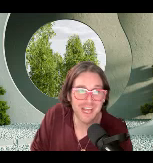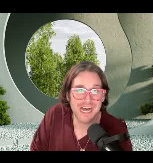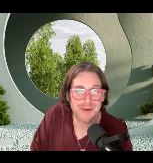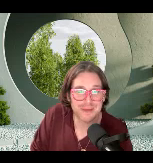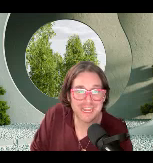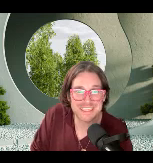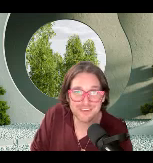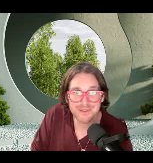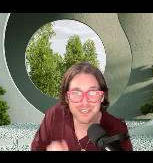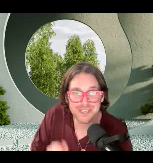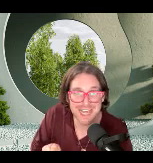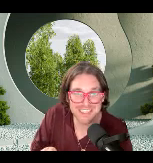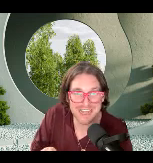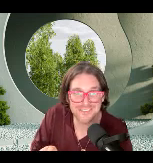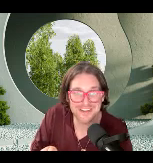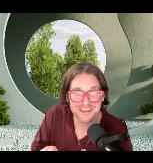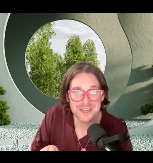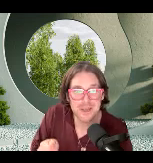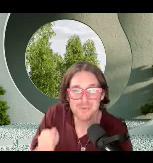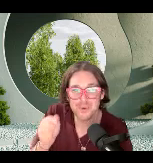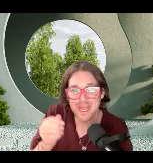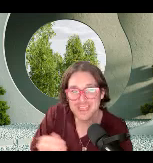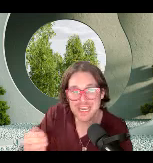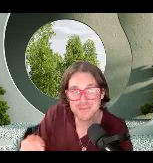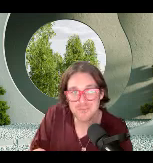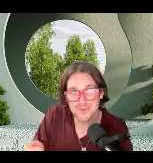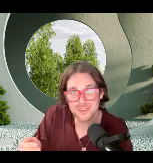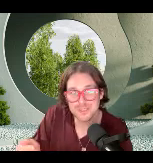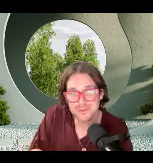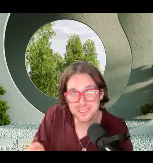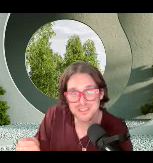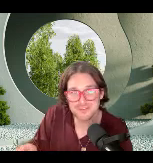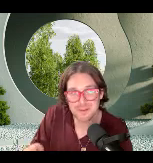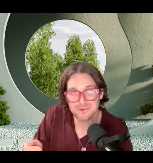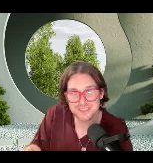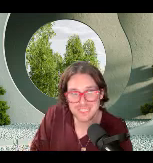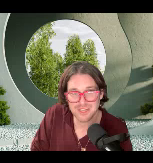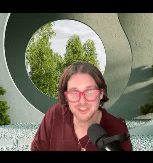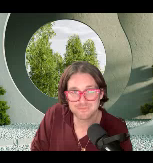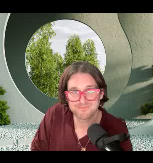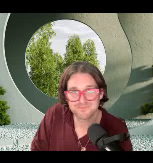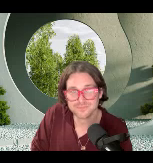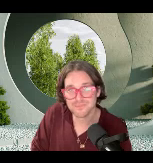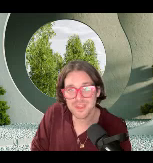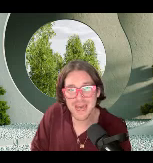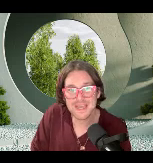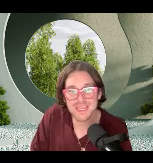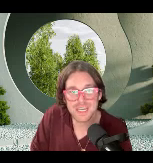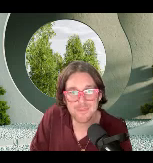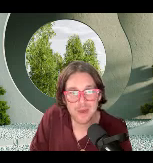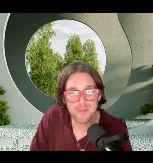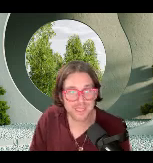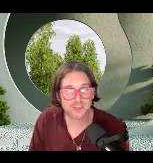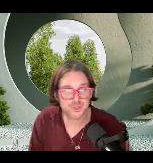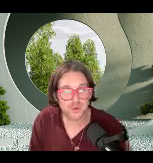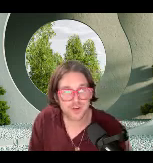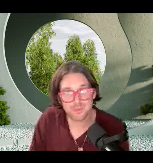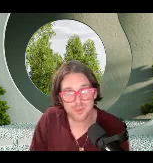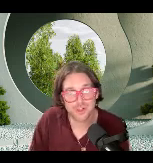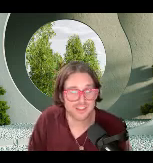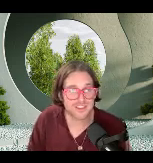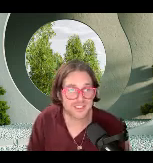where I fail, but I definitely put in a solid effort. But when I think about multiple means of representation, I think